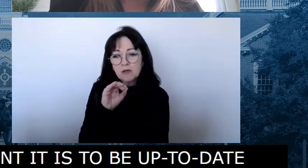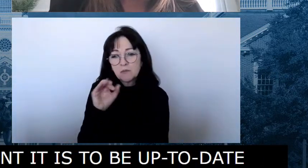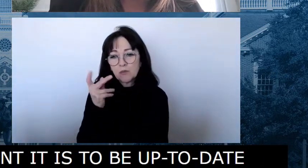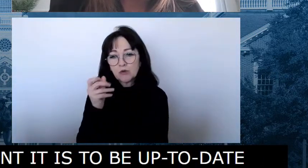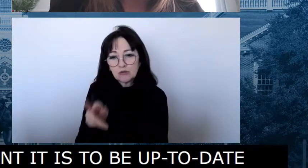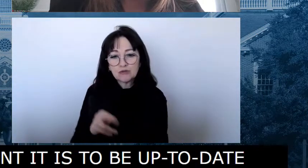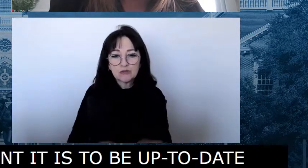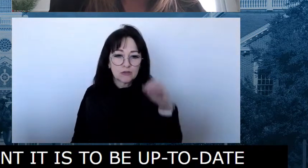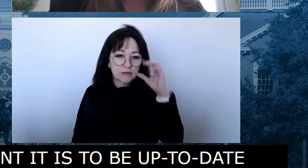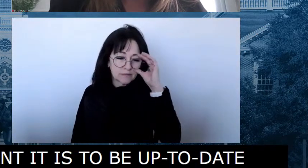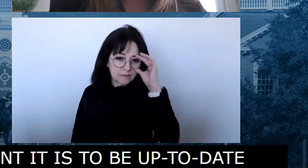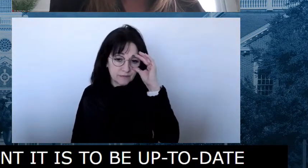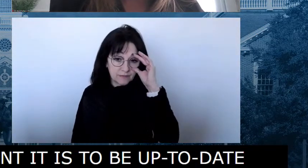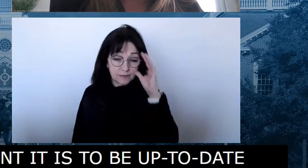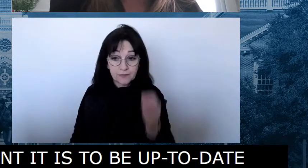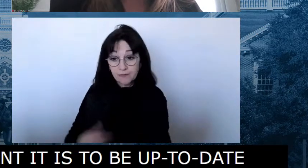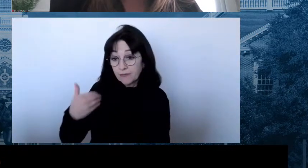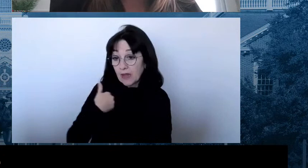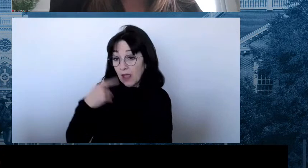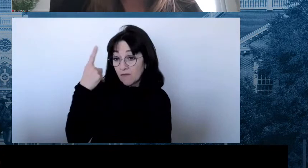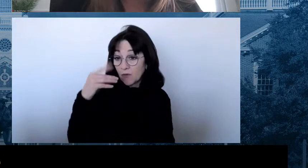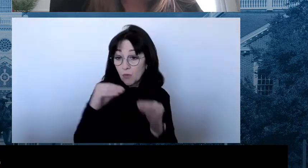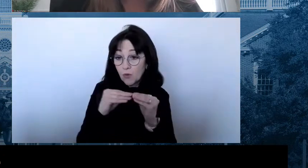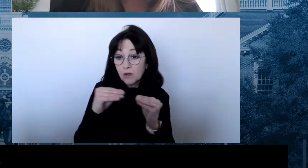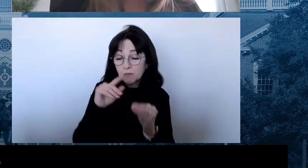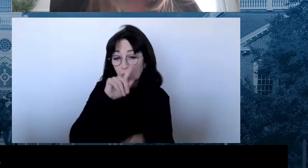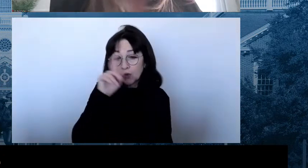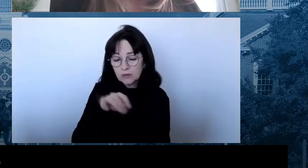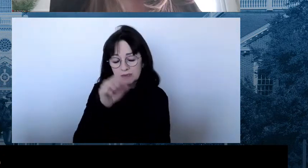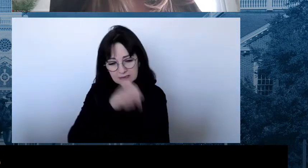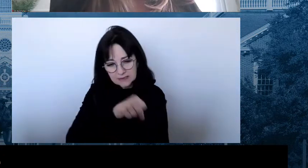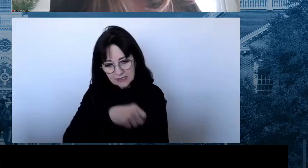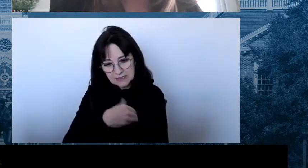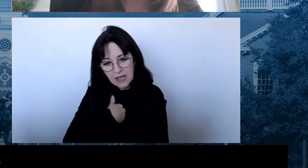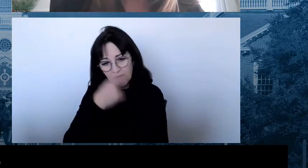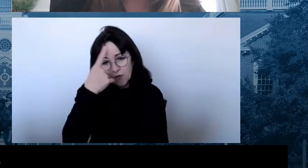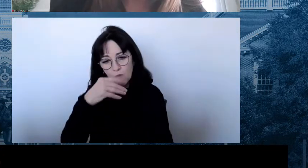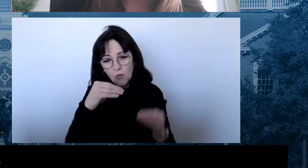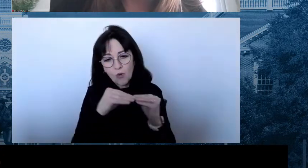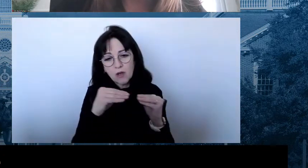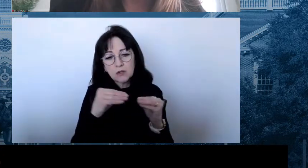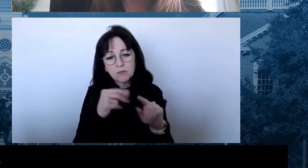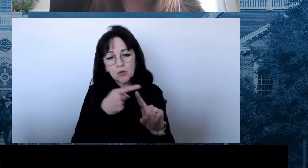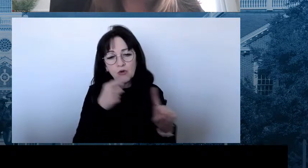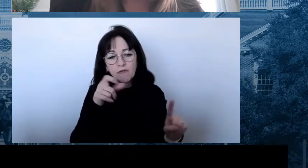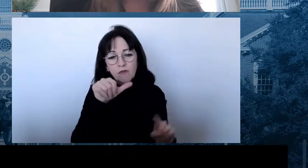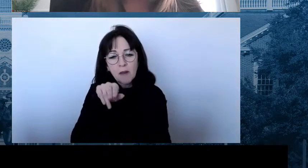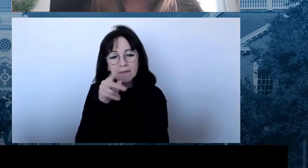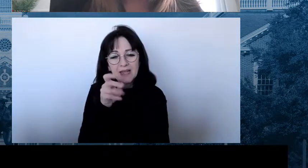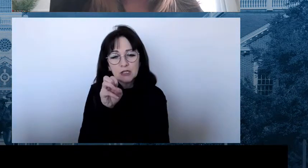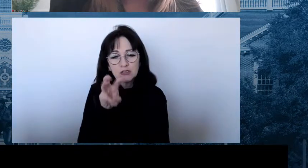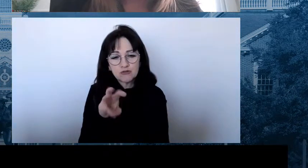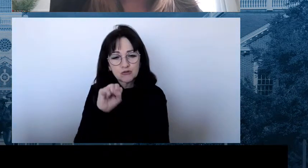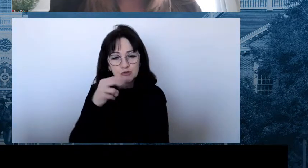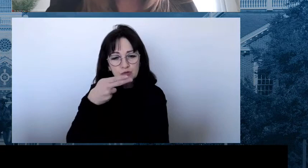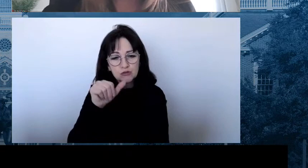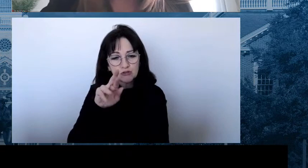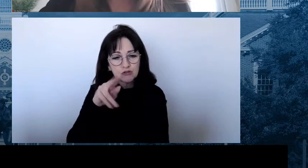So I think we have one more question. Yep, Governor, we have one more question from Andrew Sharp of Delaware Independent.